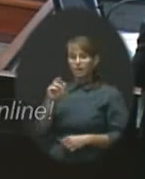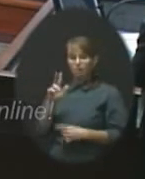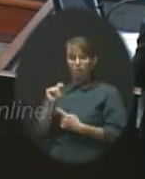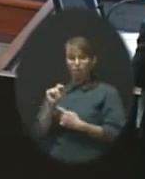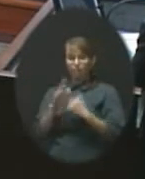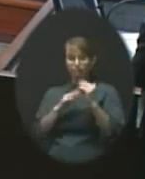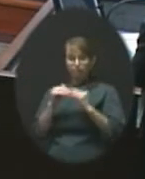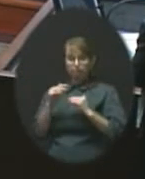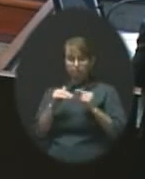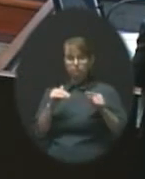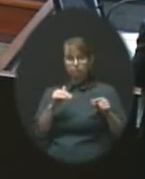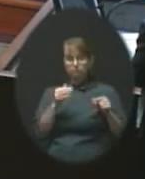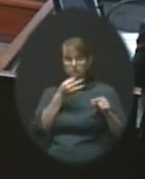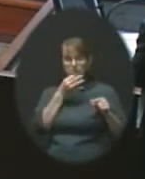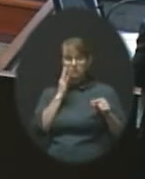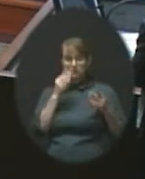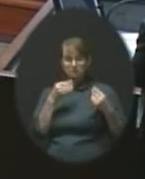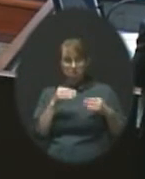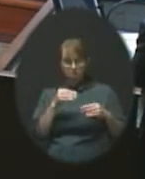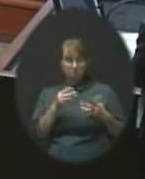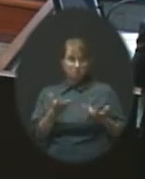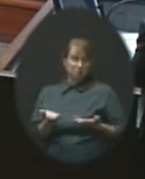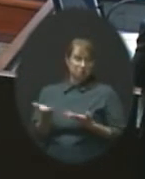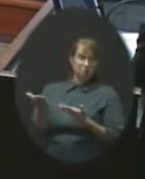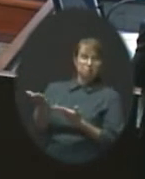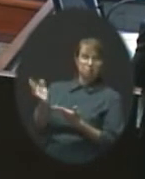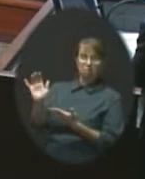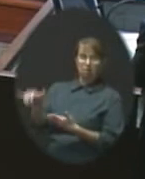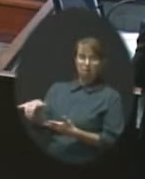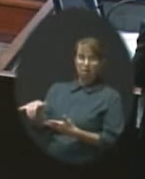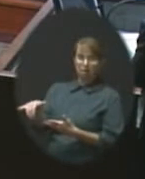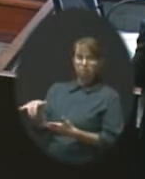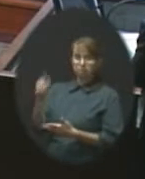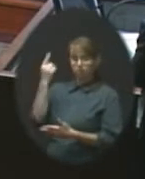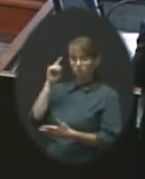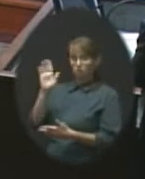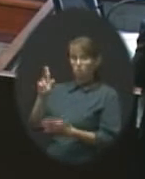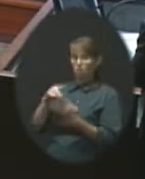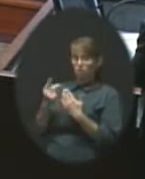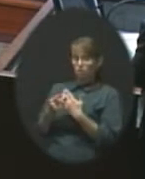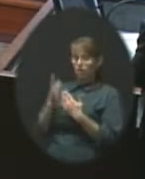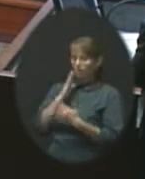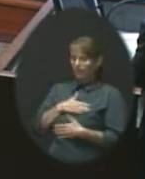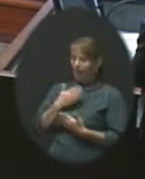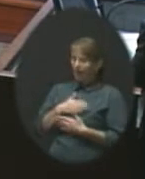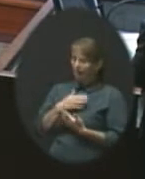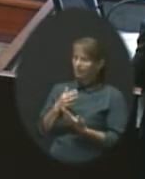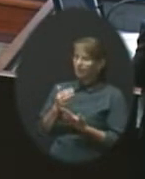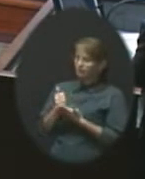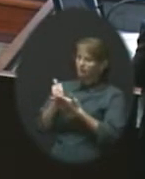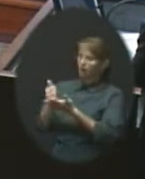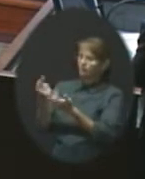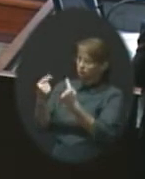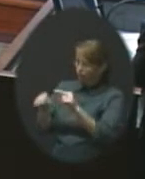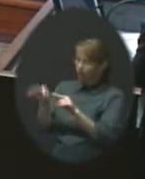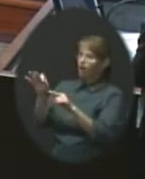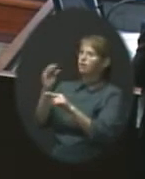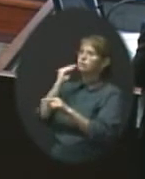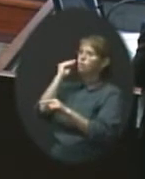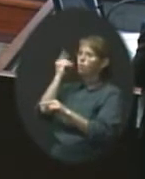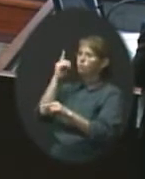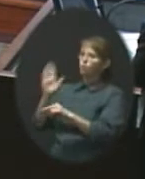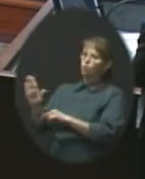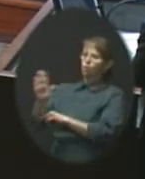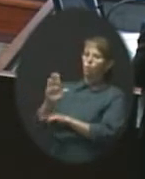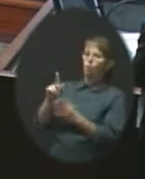but I would be happy to, I would be very happy to try to help you guys find a home for your programs.